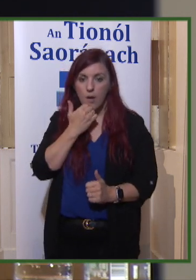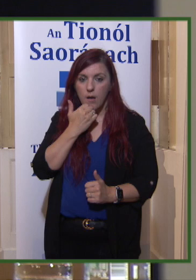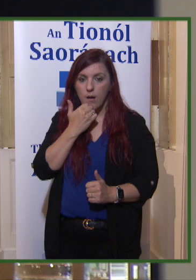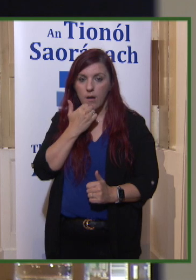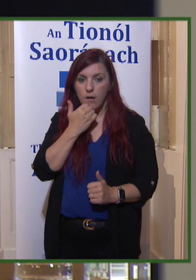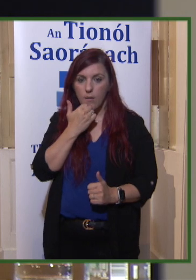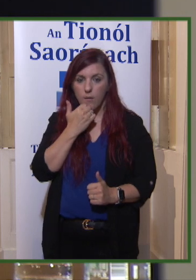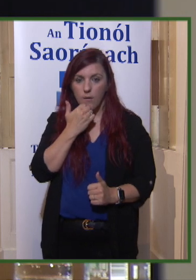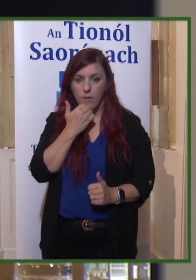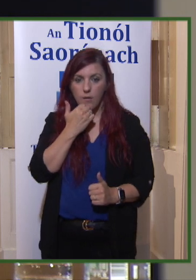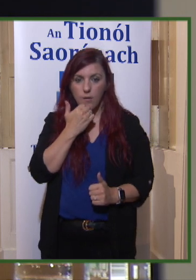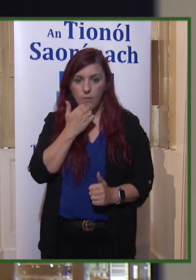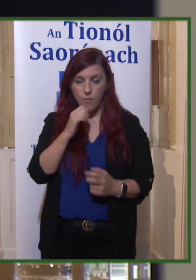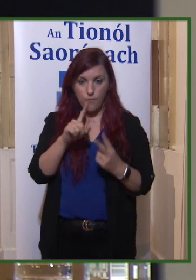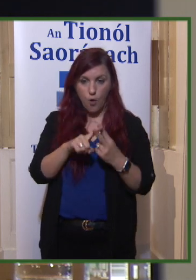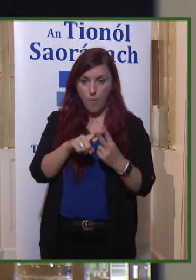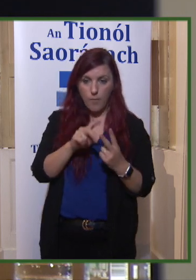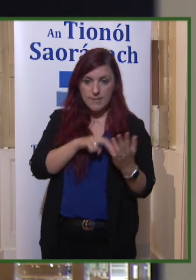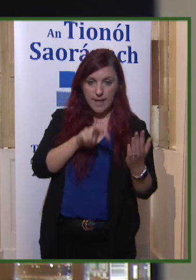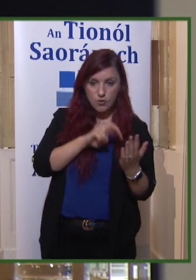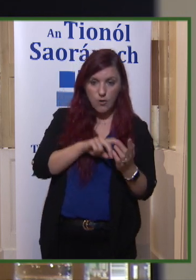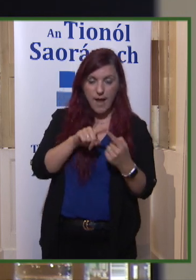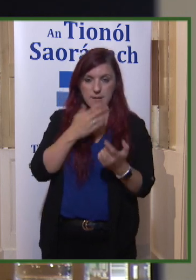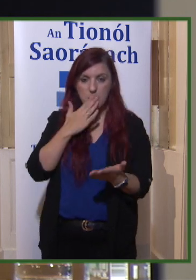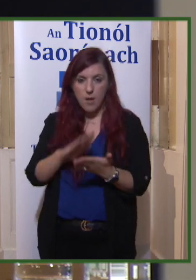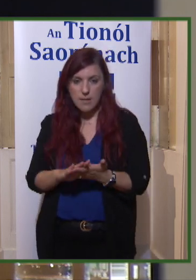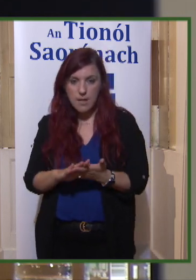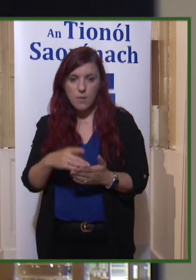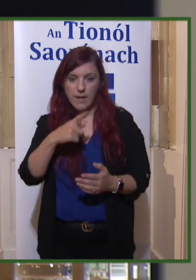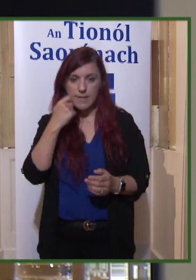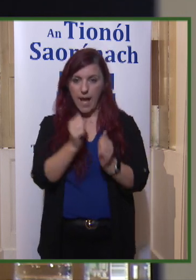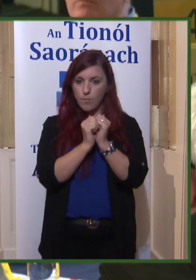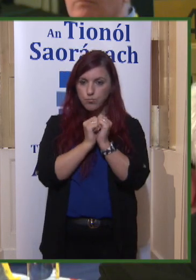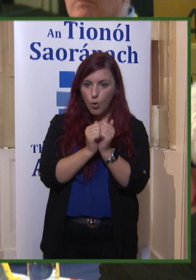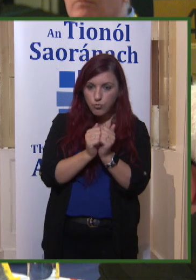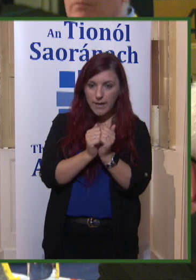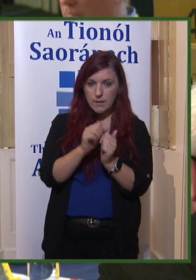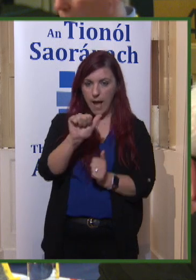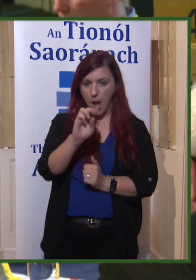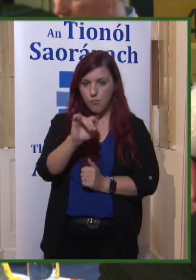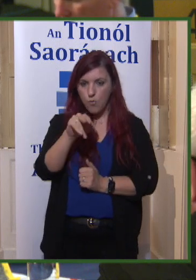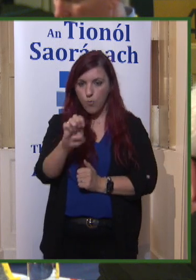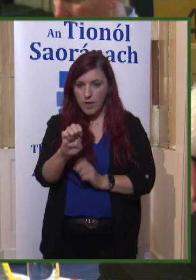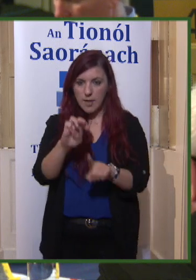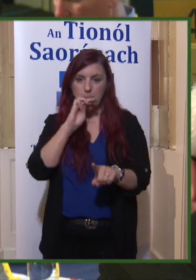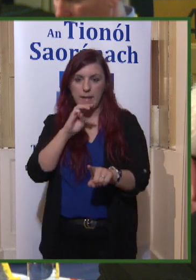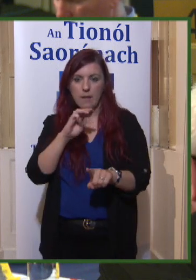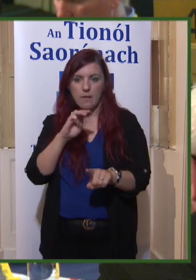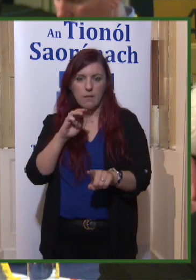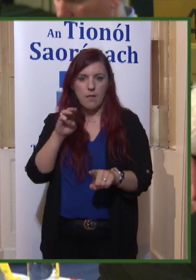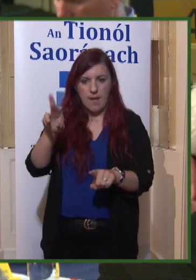signatures and the deposit question, we can simply say an appropriate figure if people are more comfortable with that, and